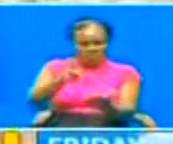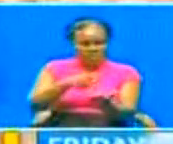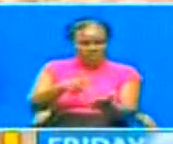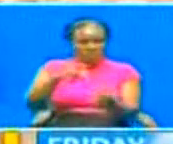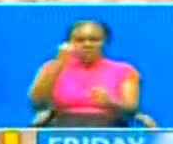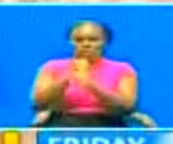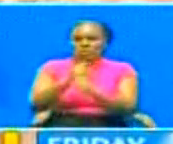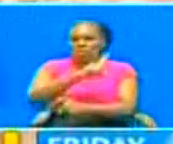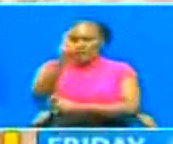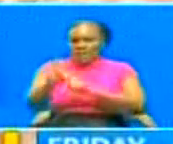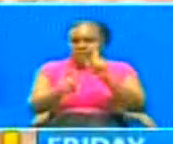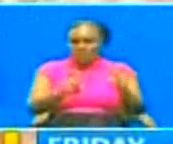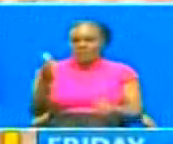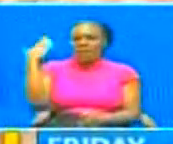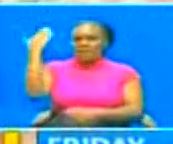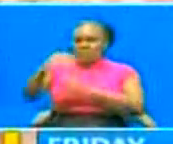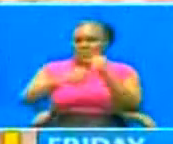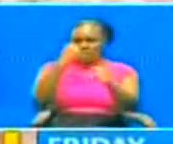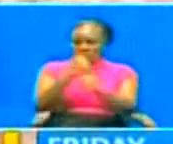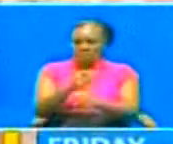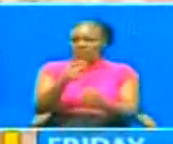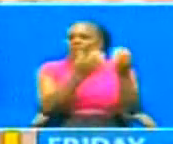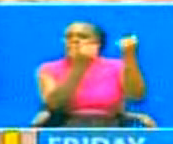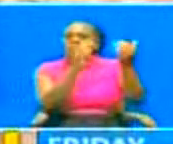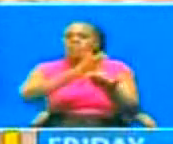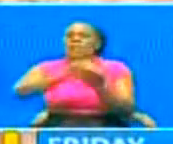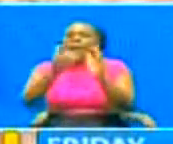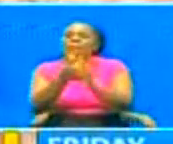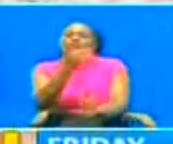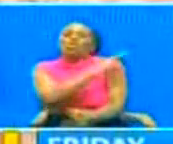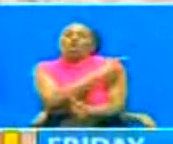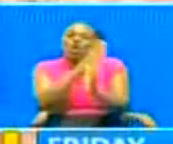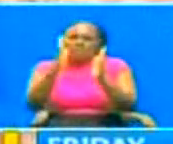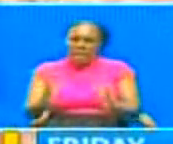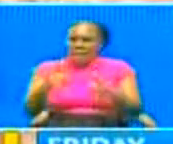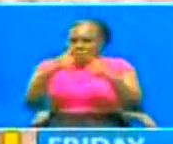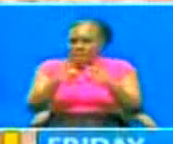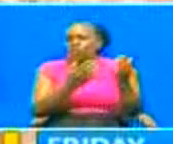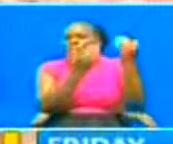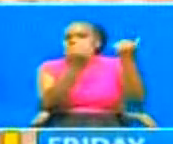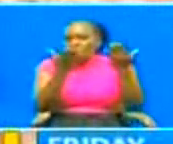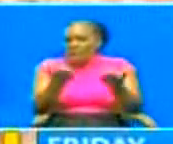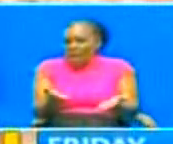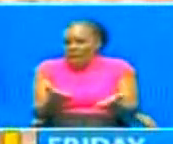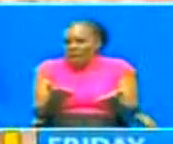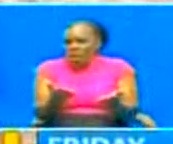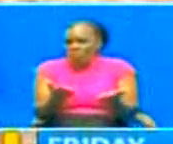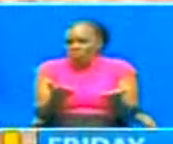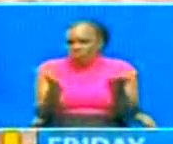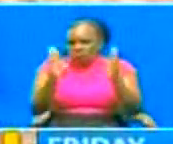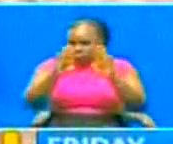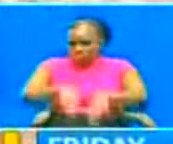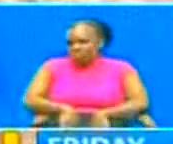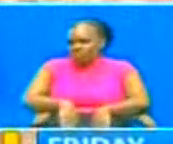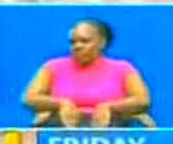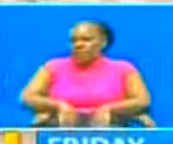for his KCSE examinations last year. Ibrahim hoped to become a doctor, but today that hope remains a mirage. Fatma